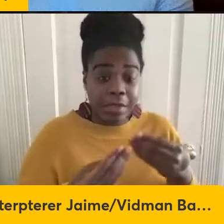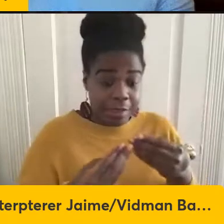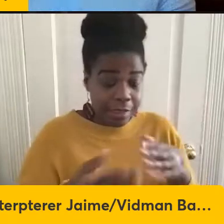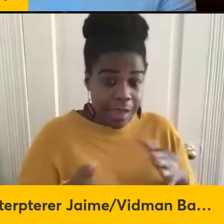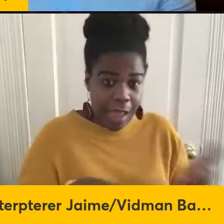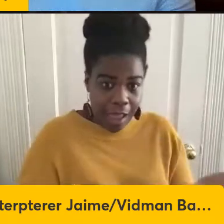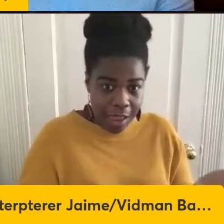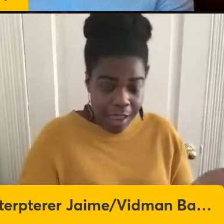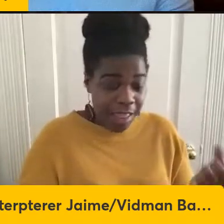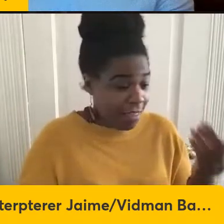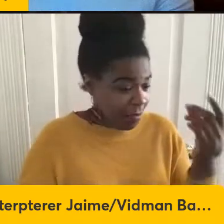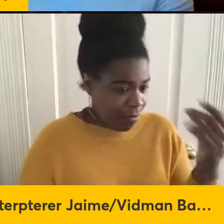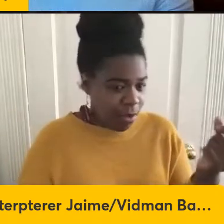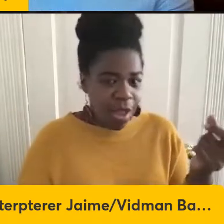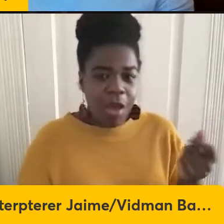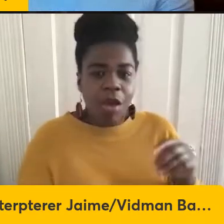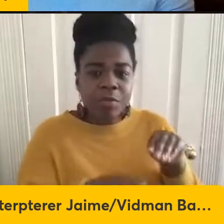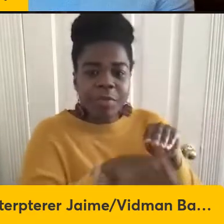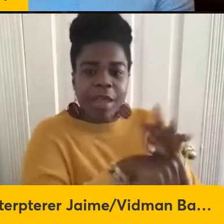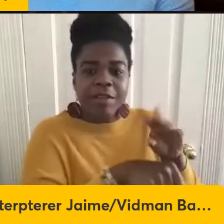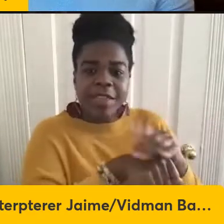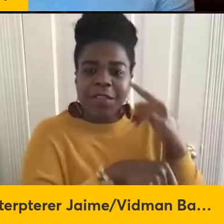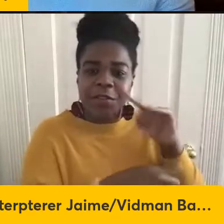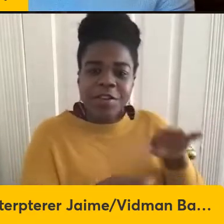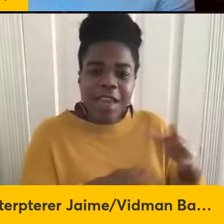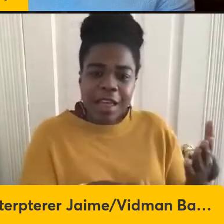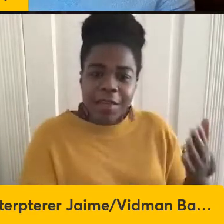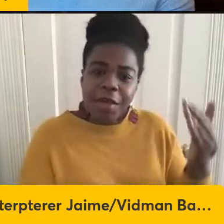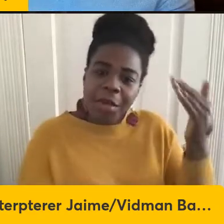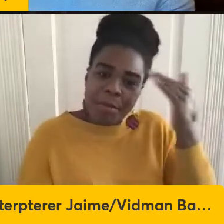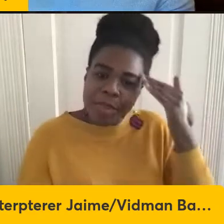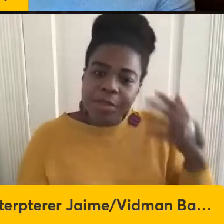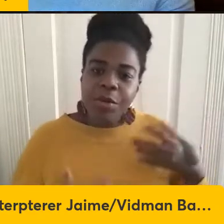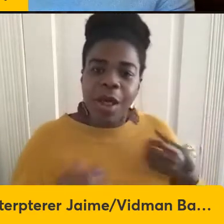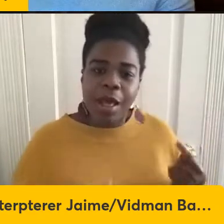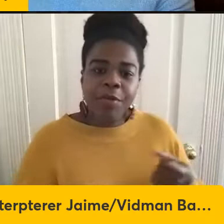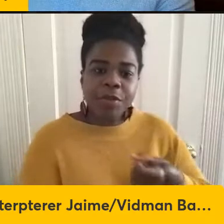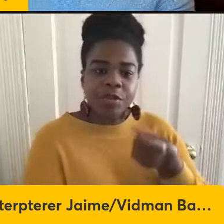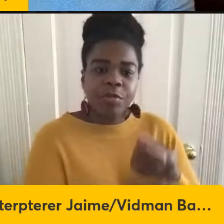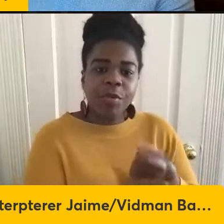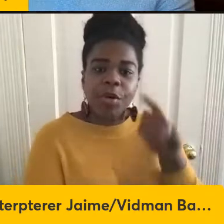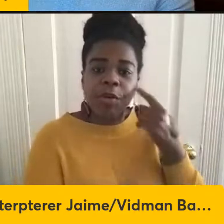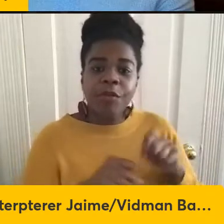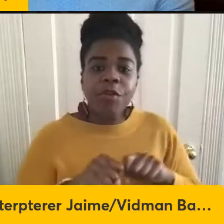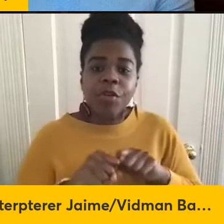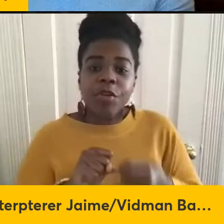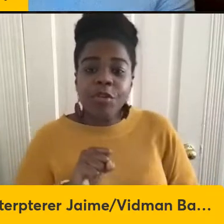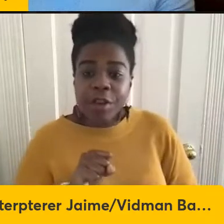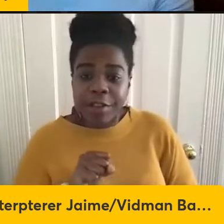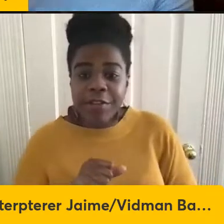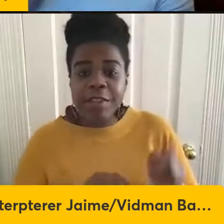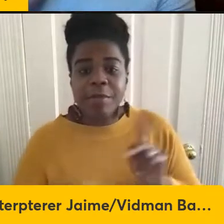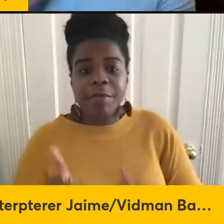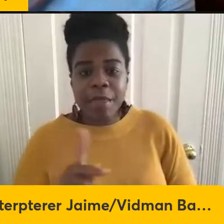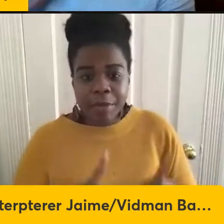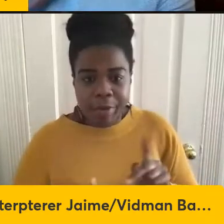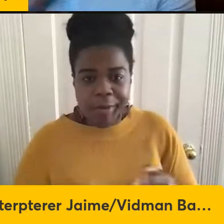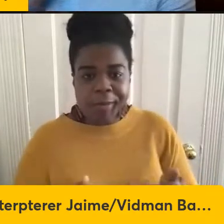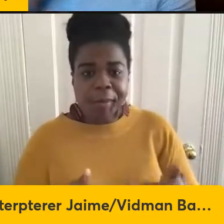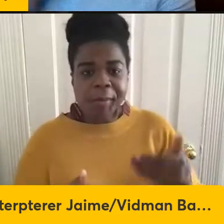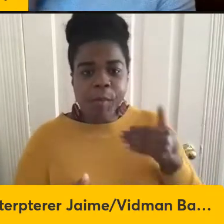like Johnny on the spot right there. But mental health support for the grieving of the life you had before